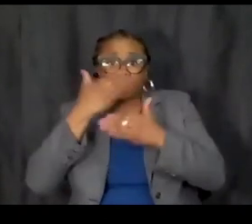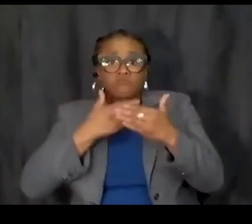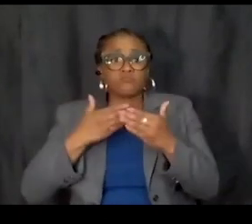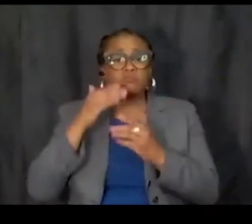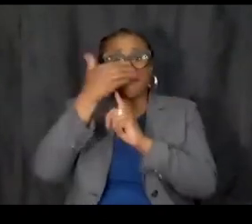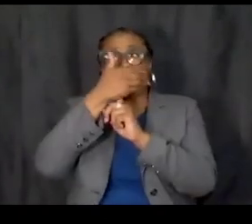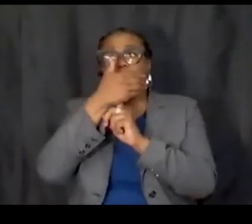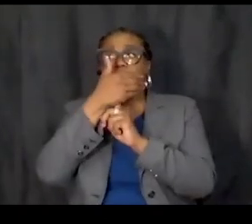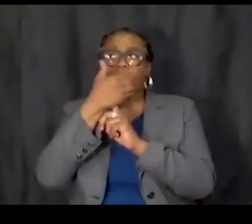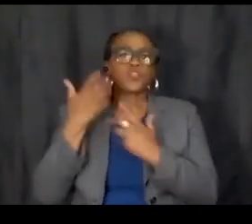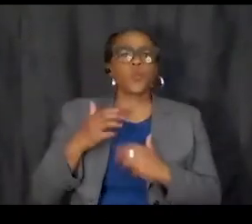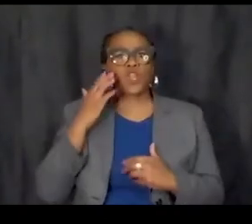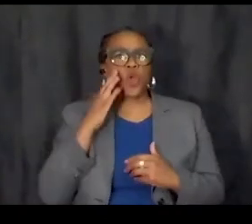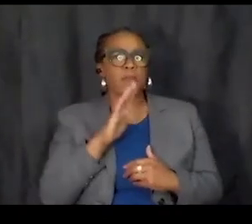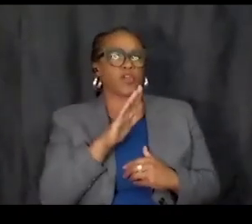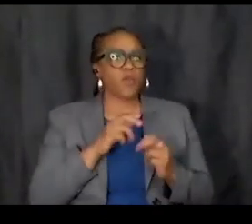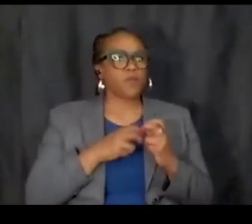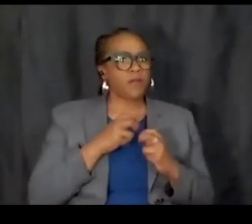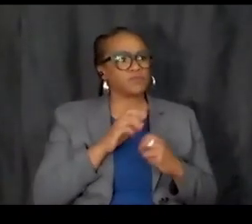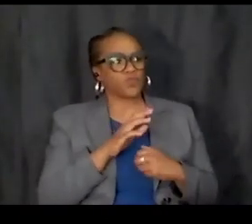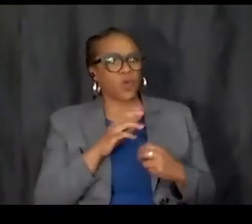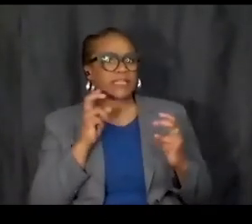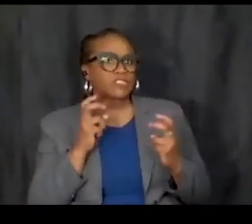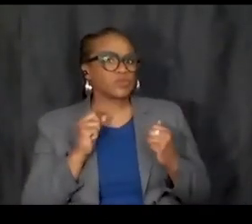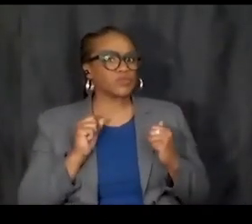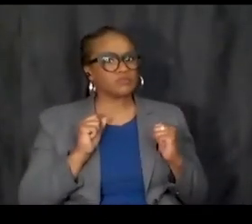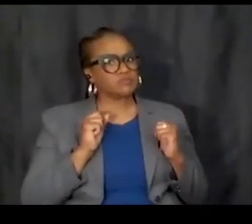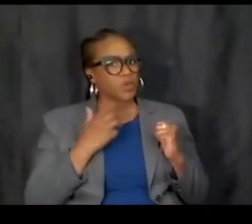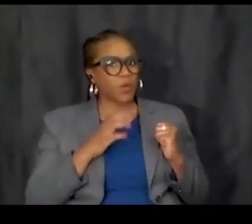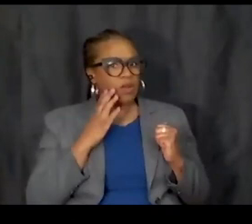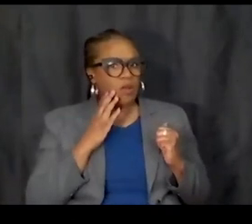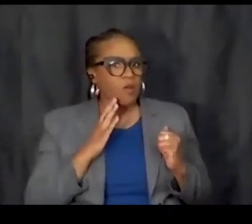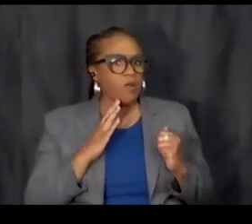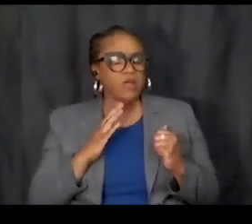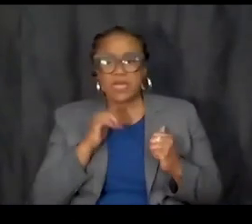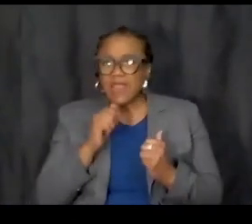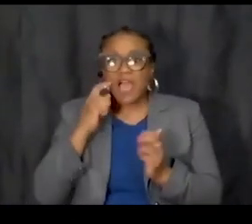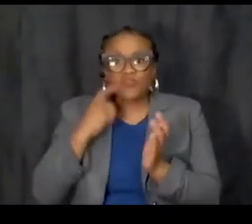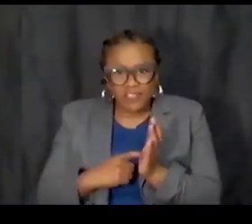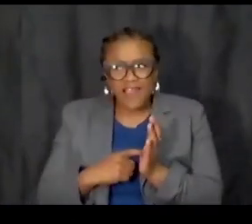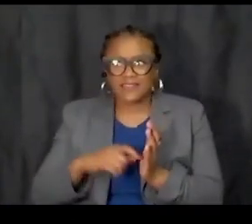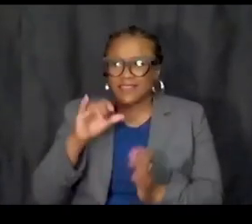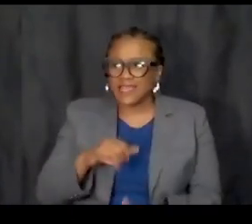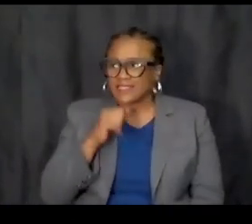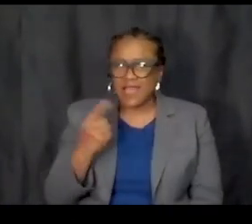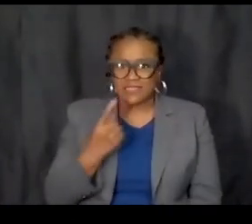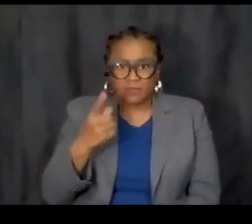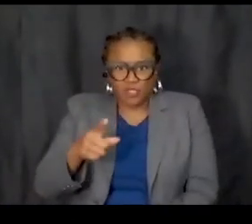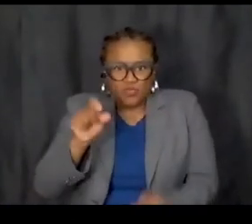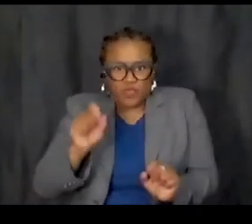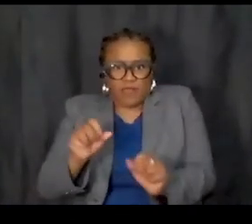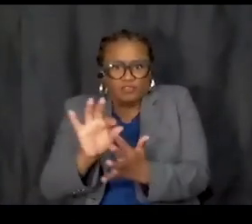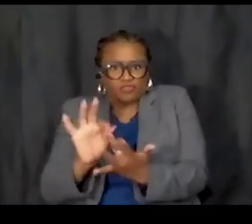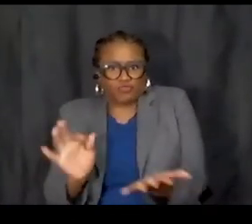your problems and your issues, not realizing that it's not something you have a choice about. And